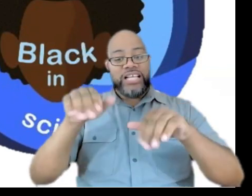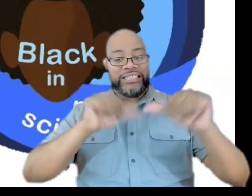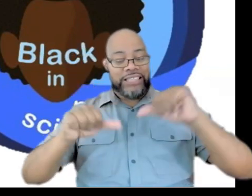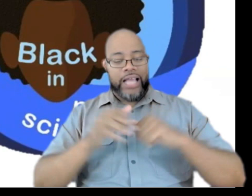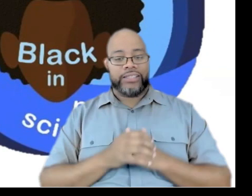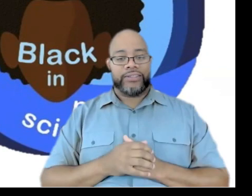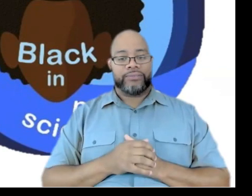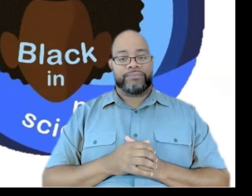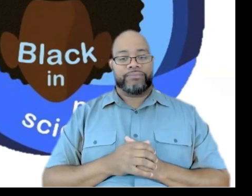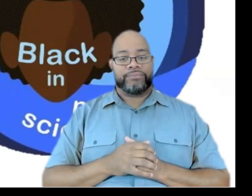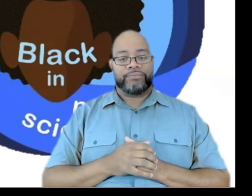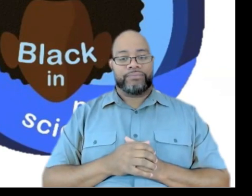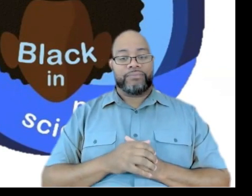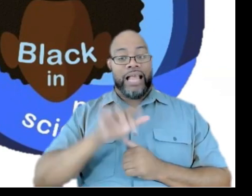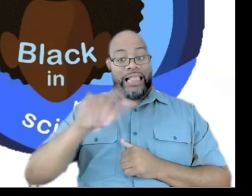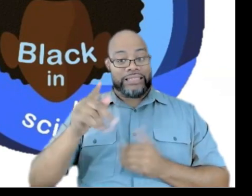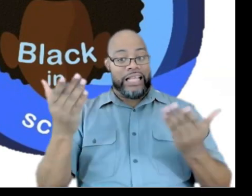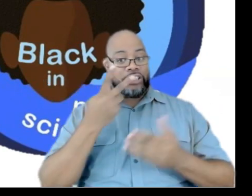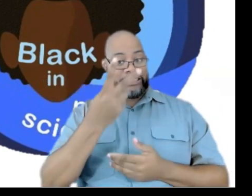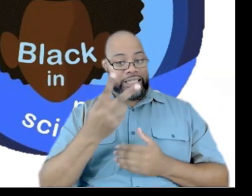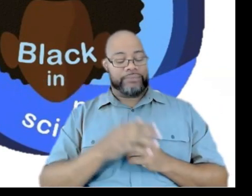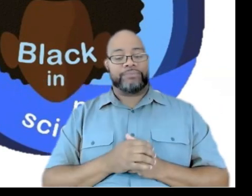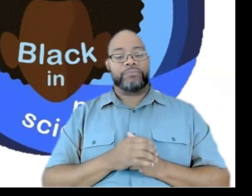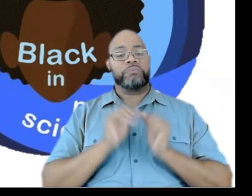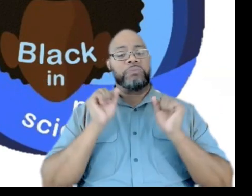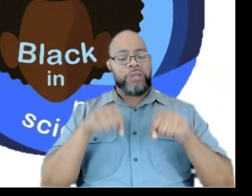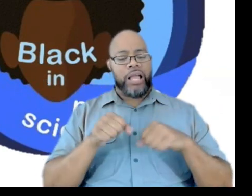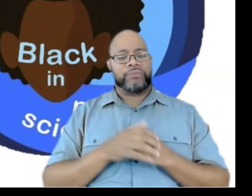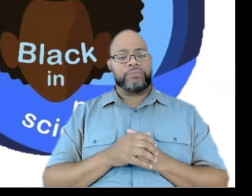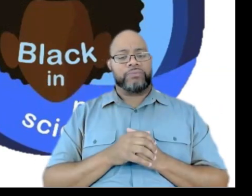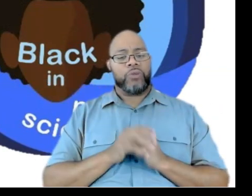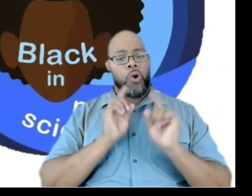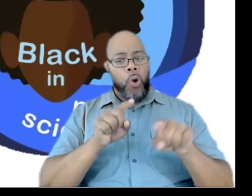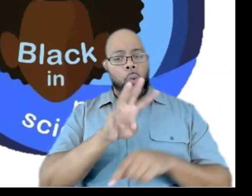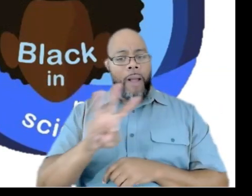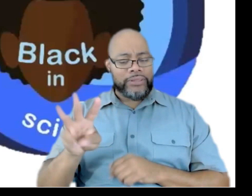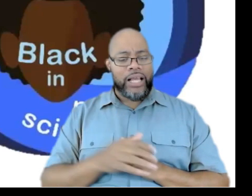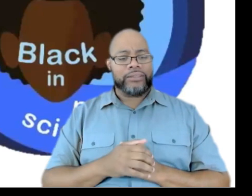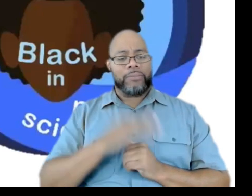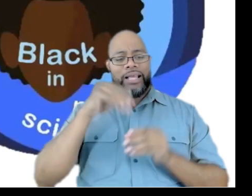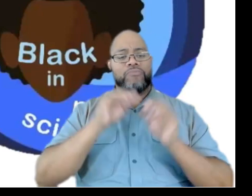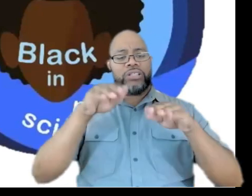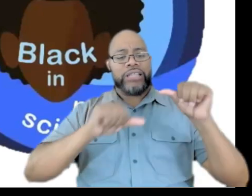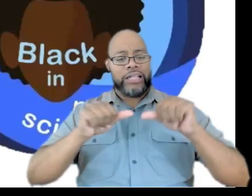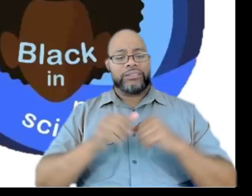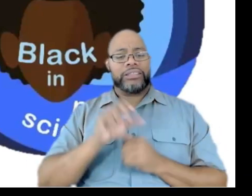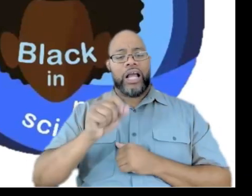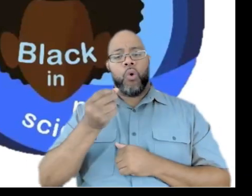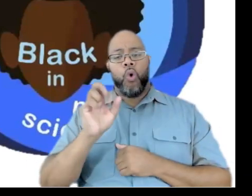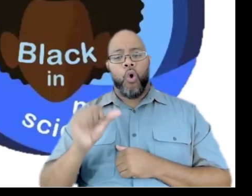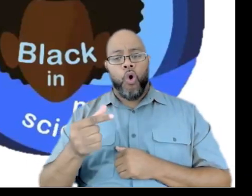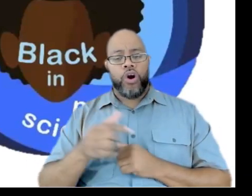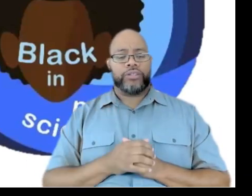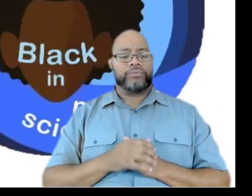Science links are here, where you can go on our website at